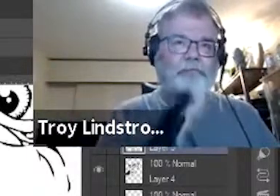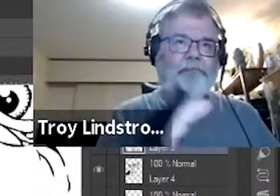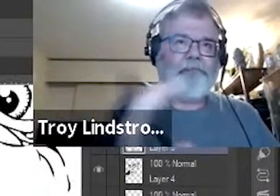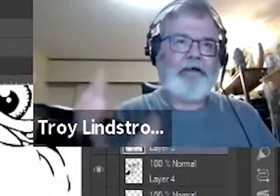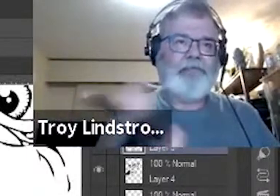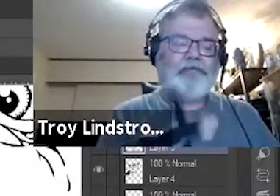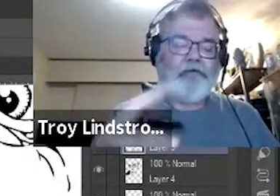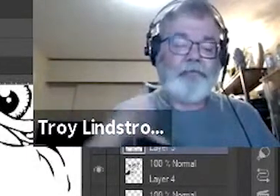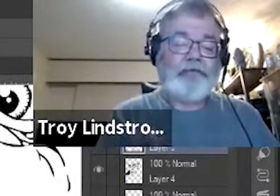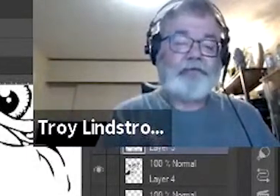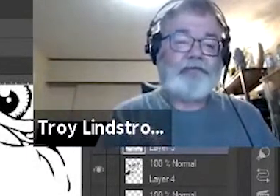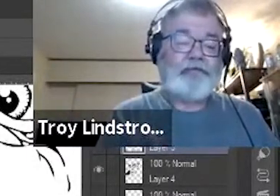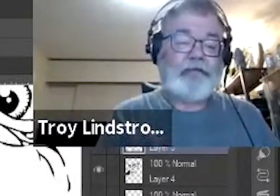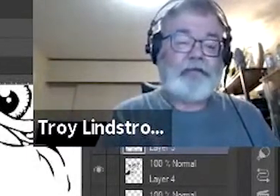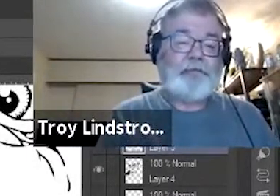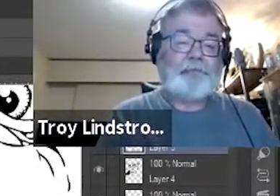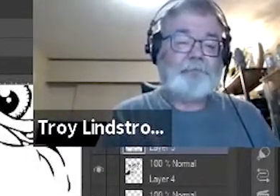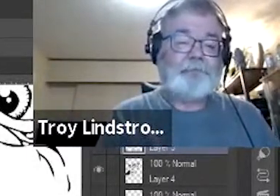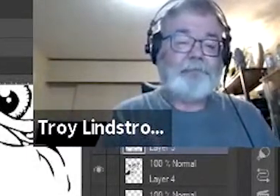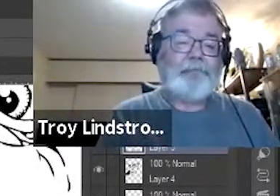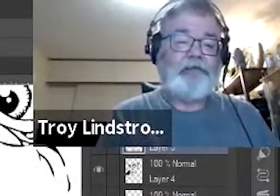5 installments